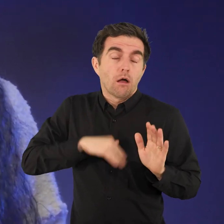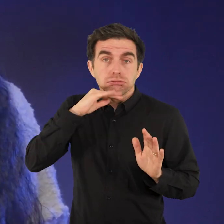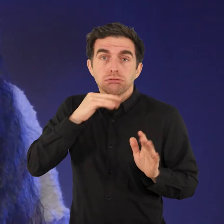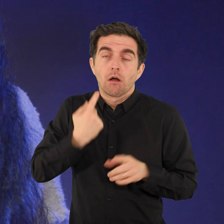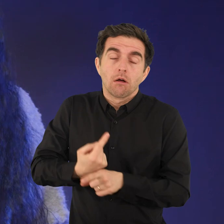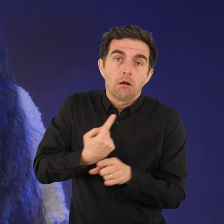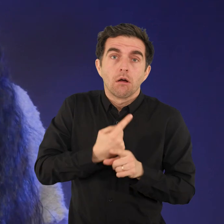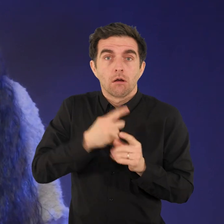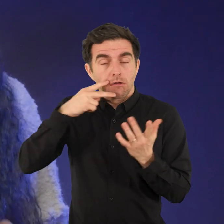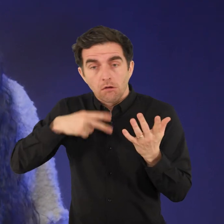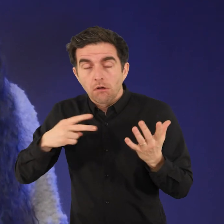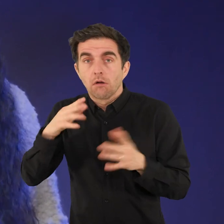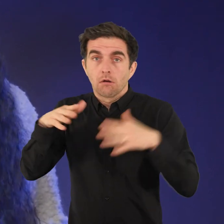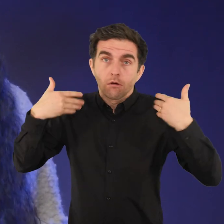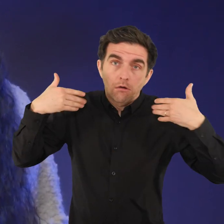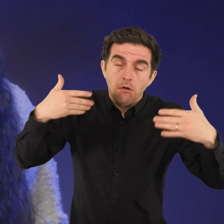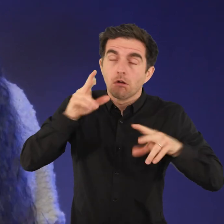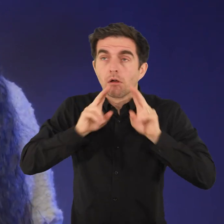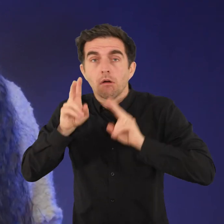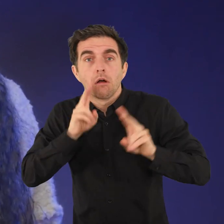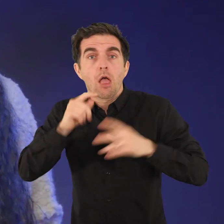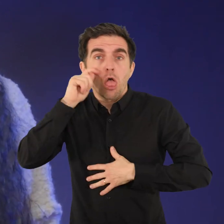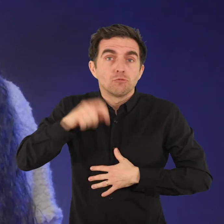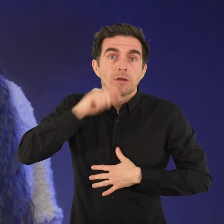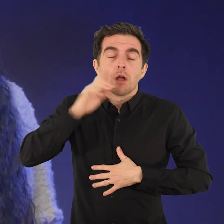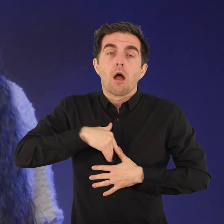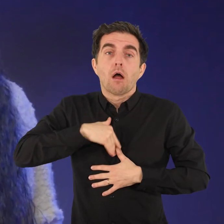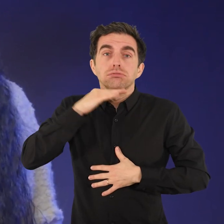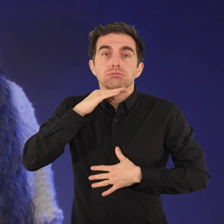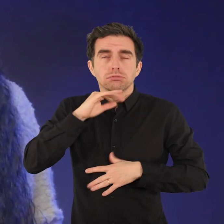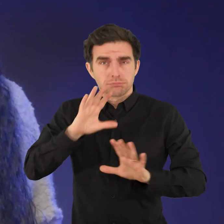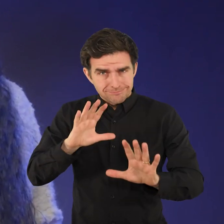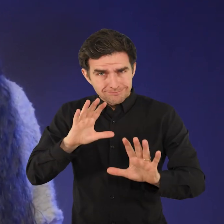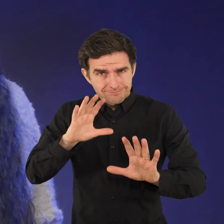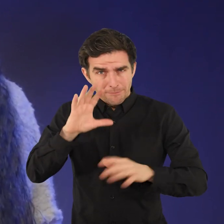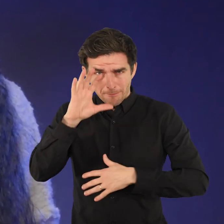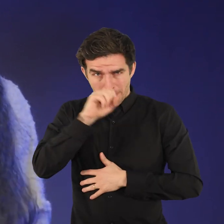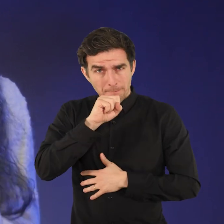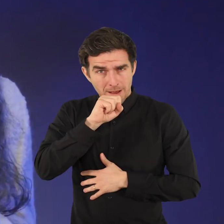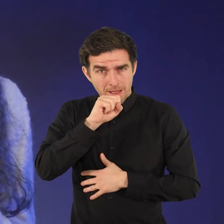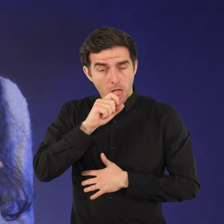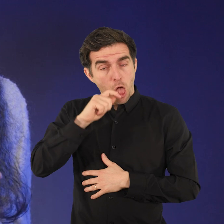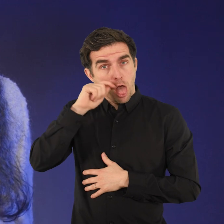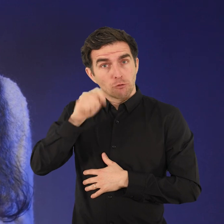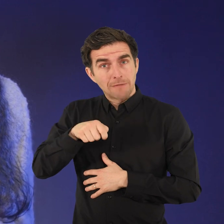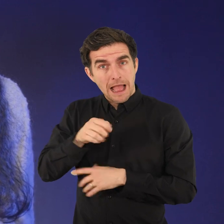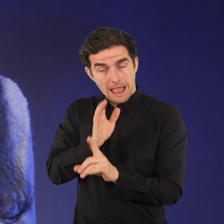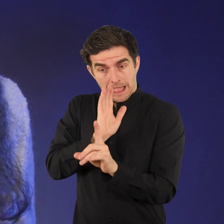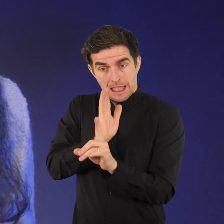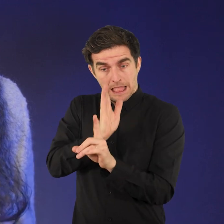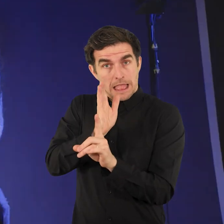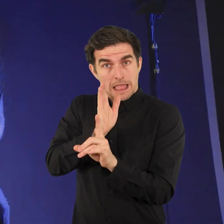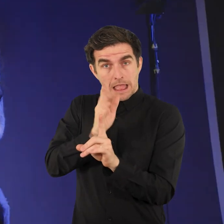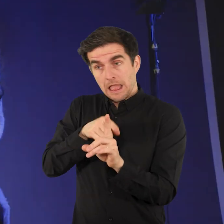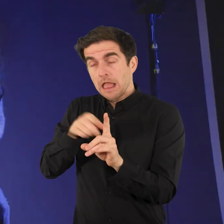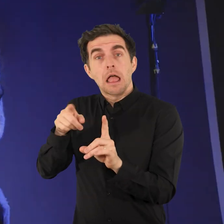about it, hearing about it, seeing it. However, we all have to remember that Ukraine